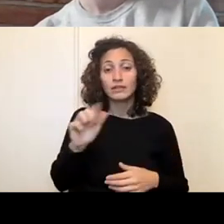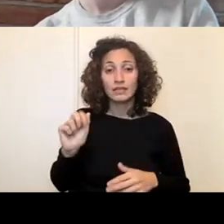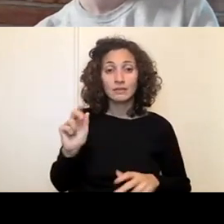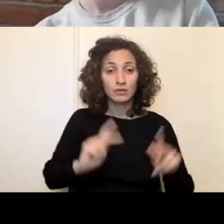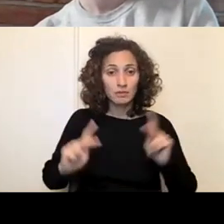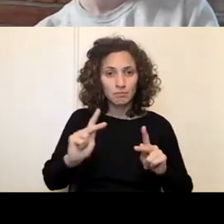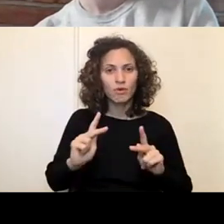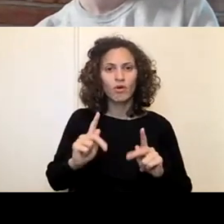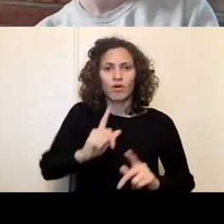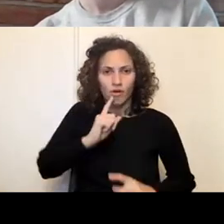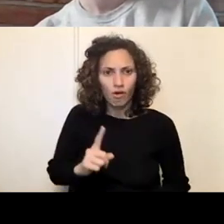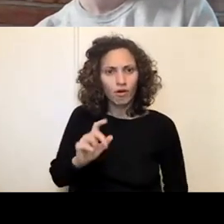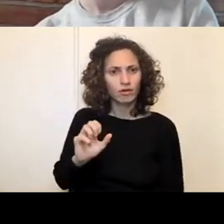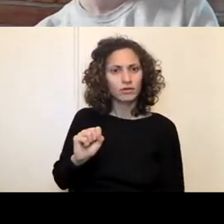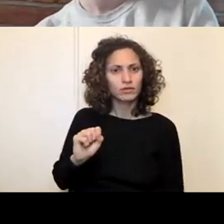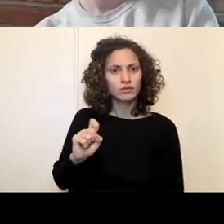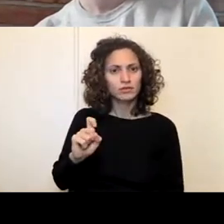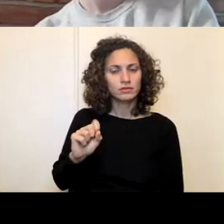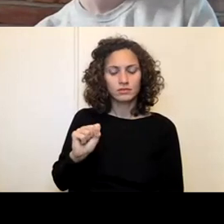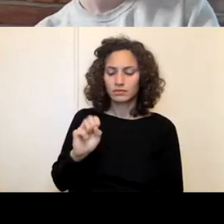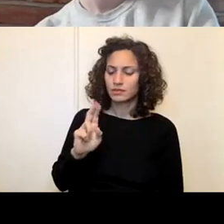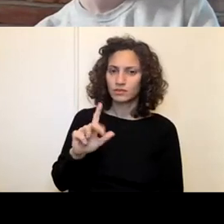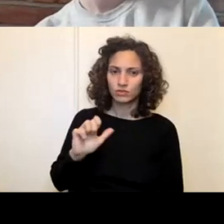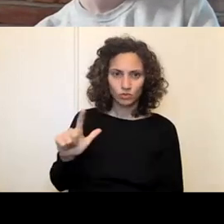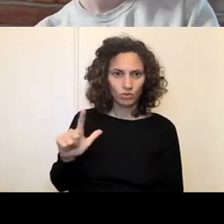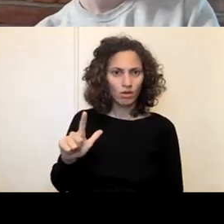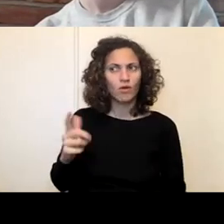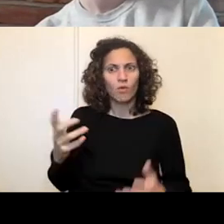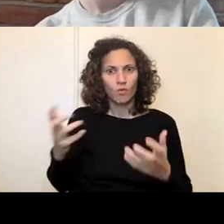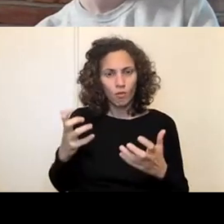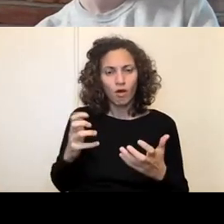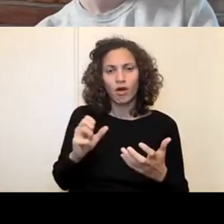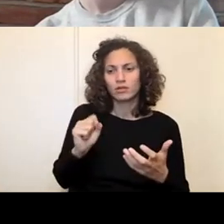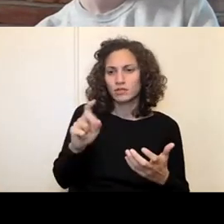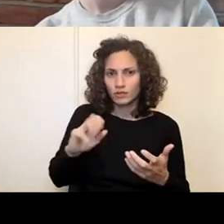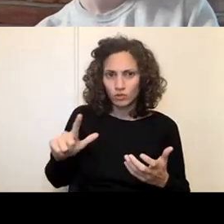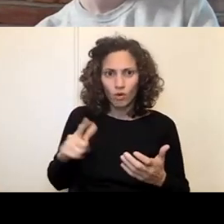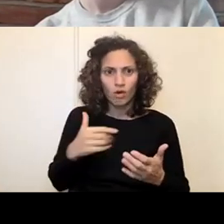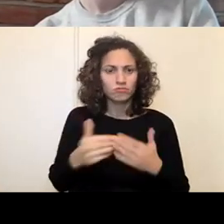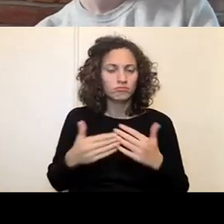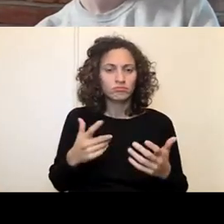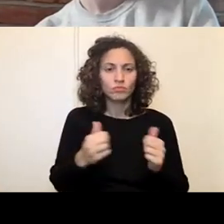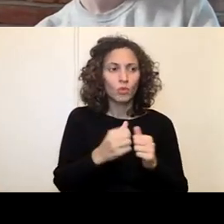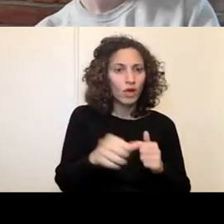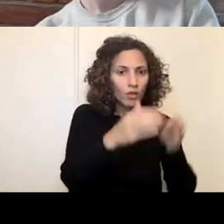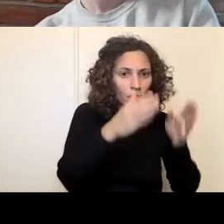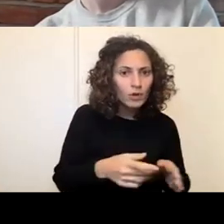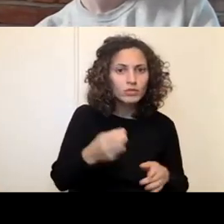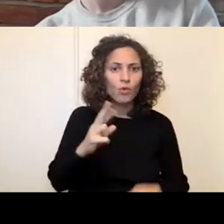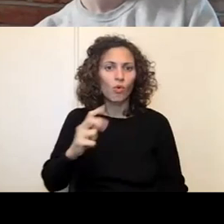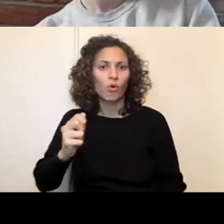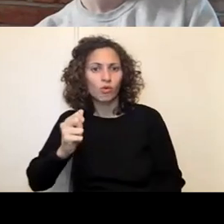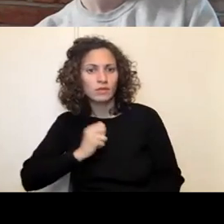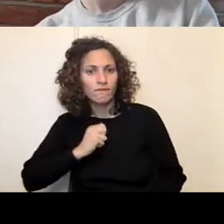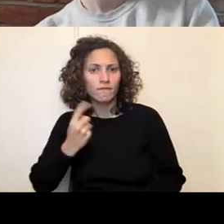and do want to engage in sexuality, regardless of whether that's with a partner or solo play, as well as Caz so beautifully mentioned multiple times.